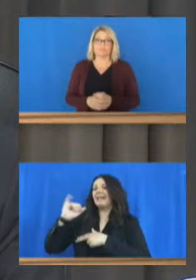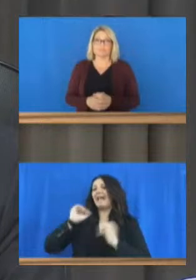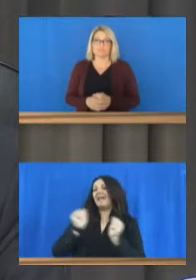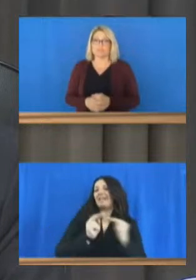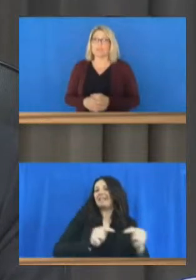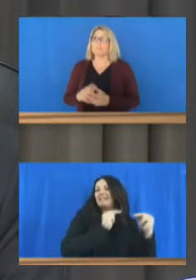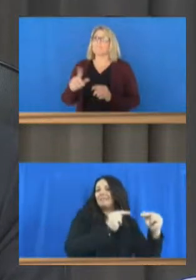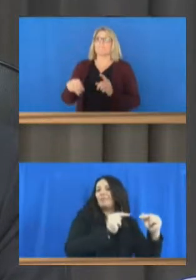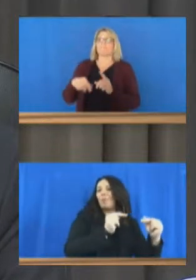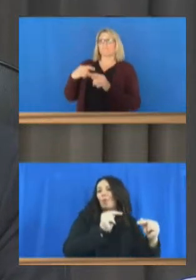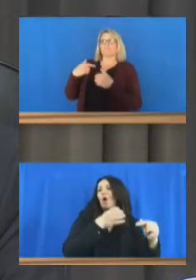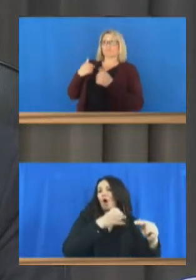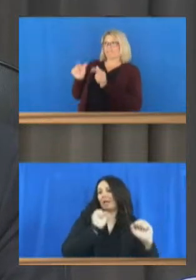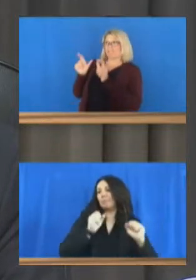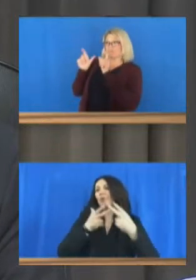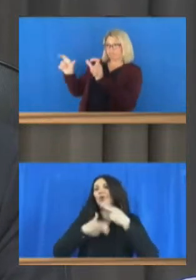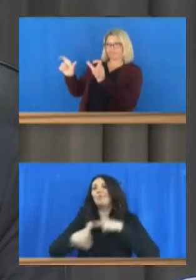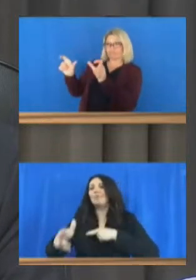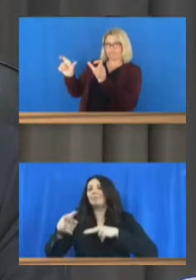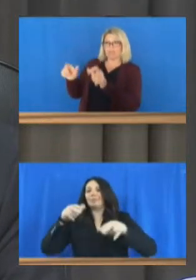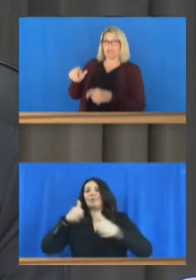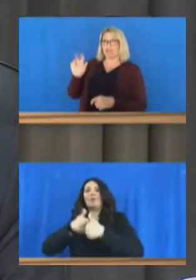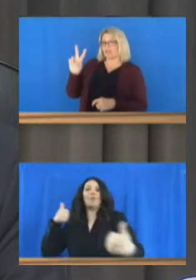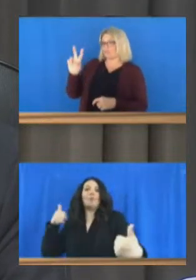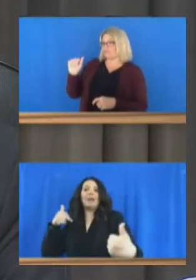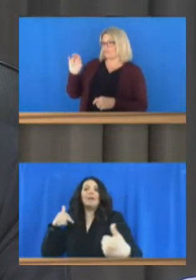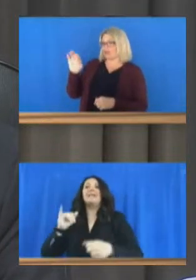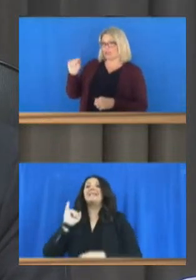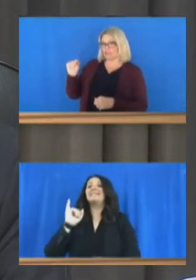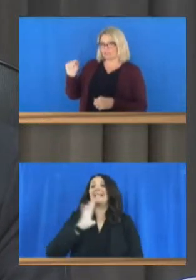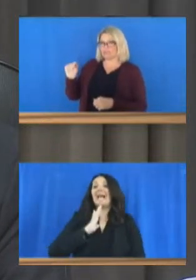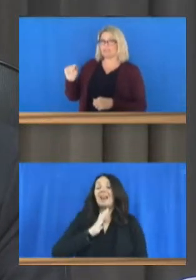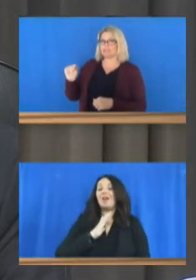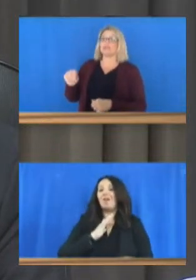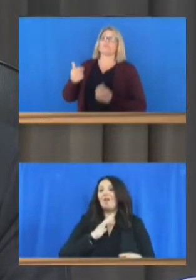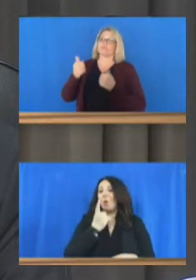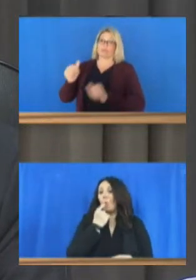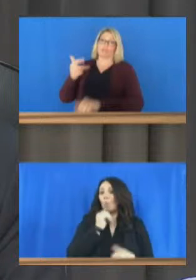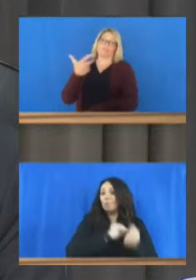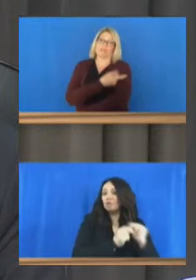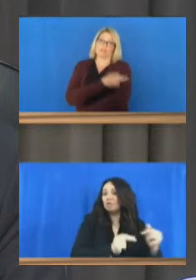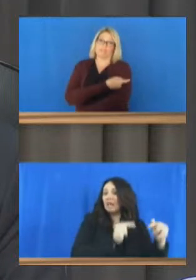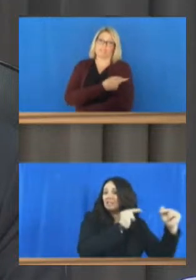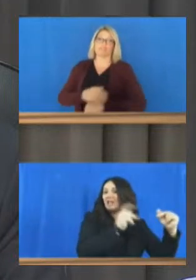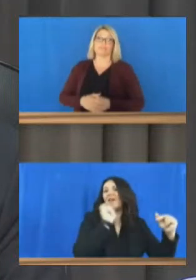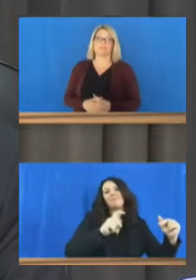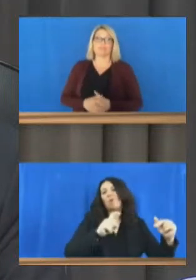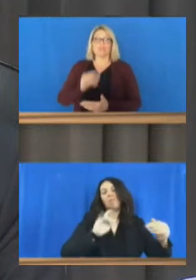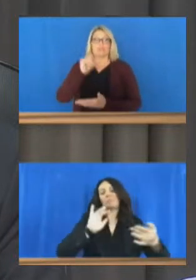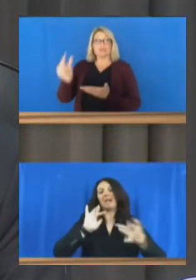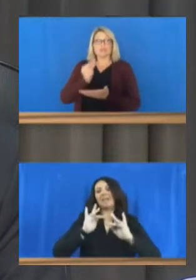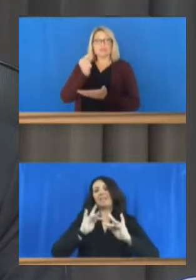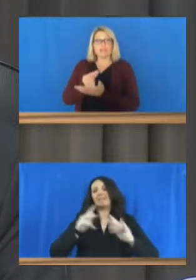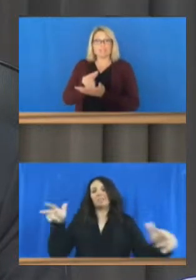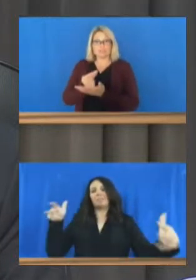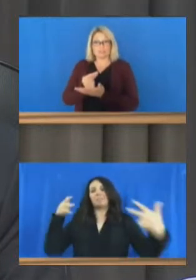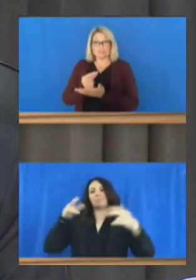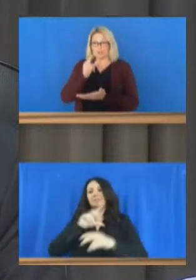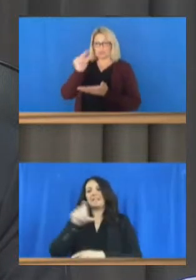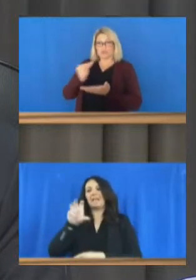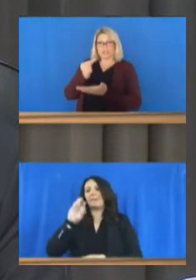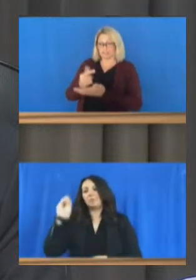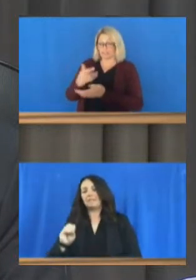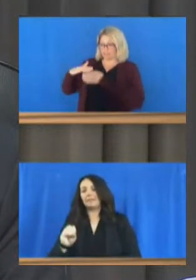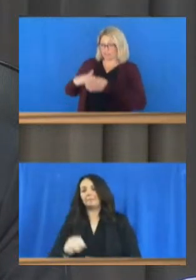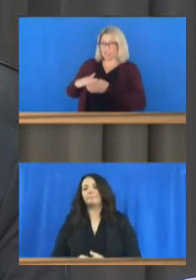as I had to, sadly, last year, the graduating class of 2020, for their tolerance and patience and for having to endure things that most grad classes haven't